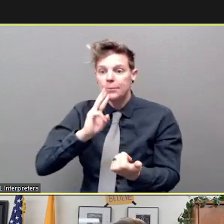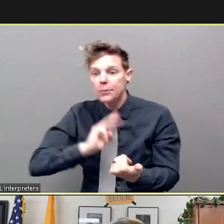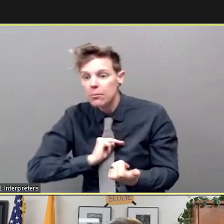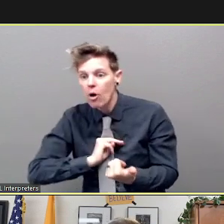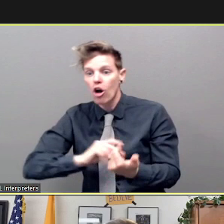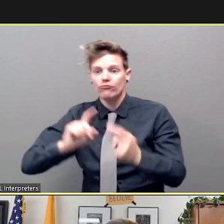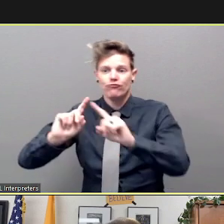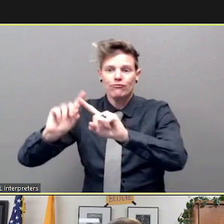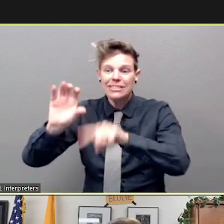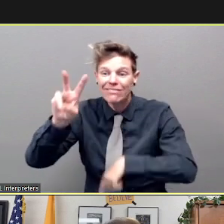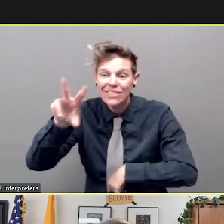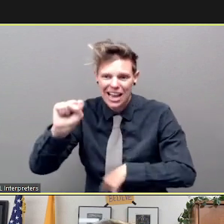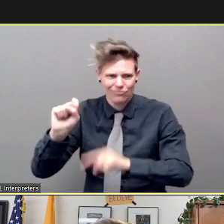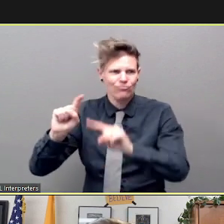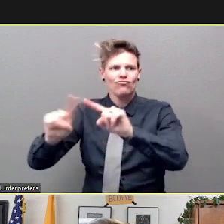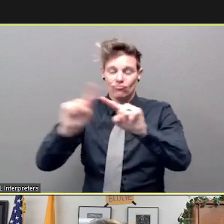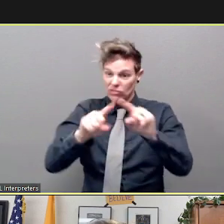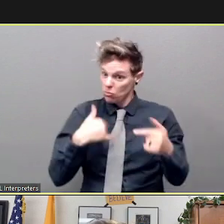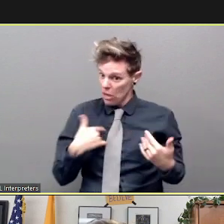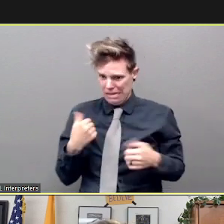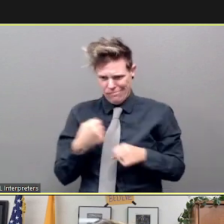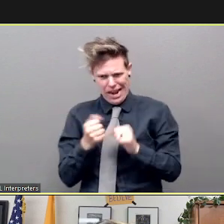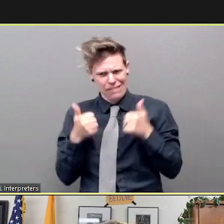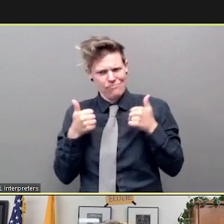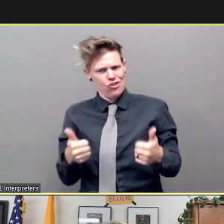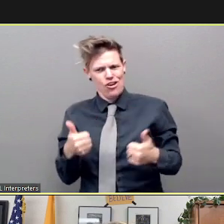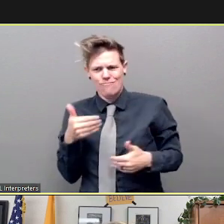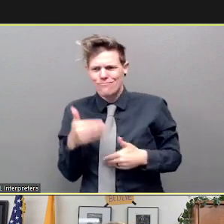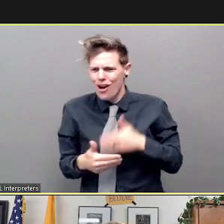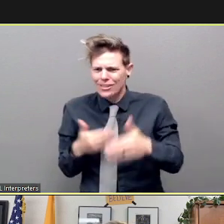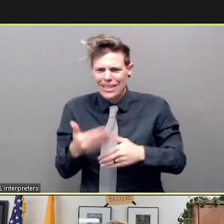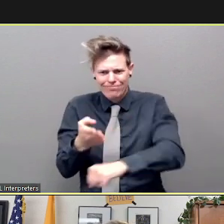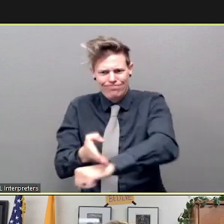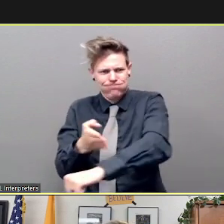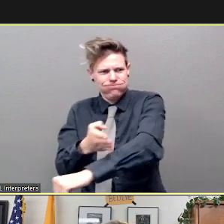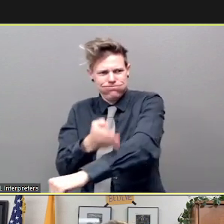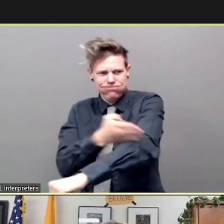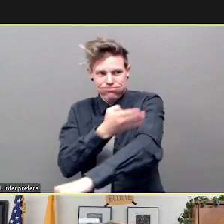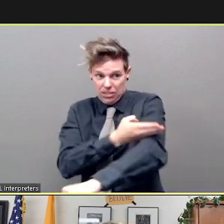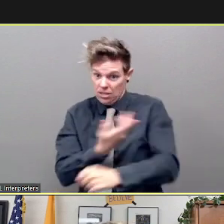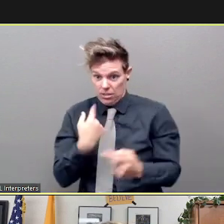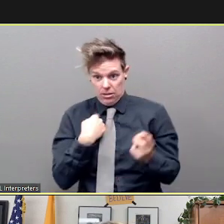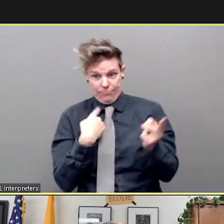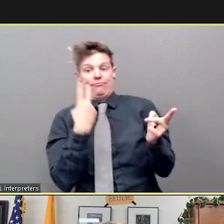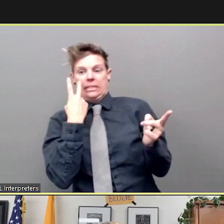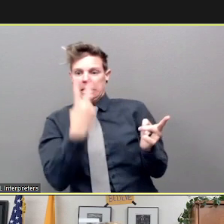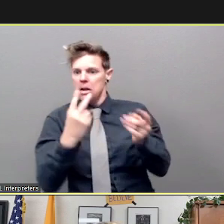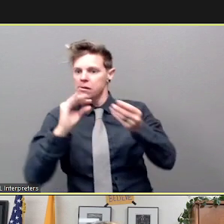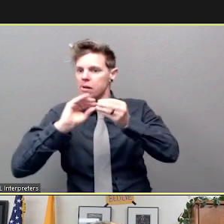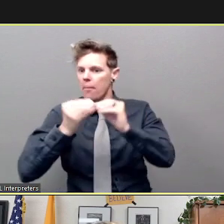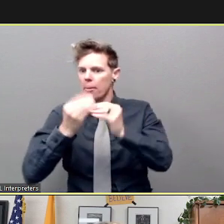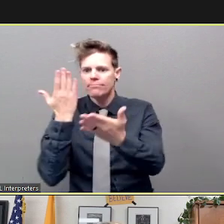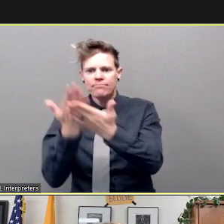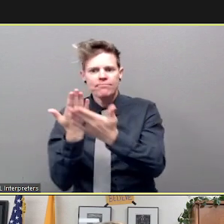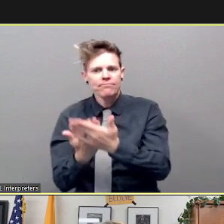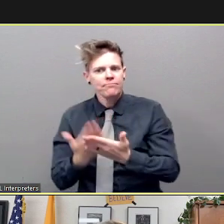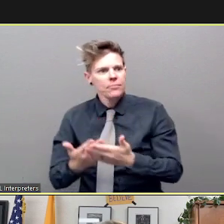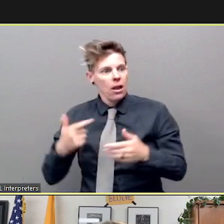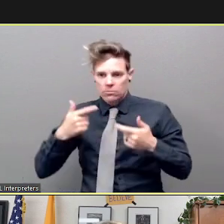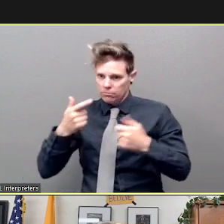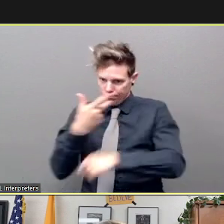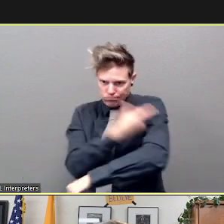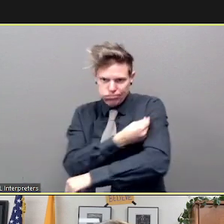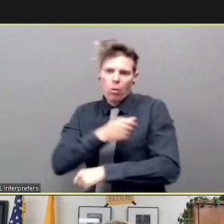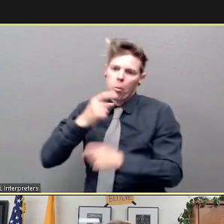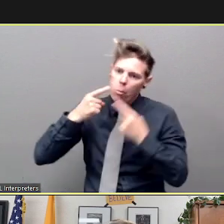think we're getting better and better evidence every day that this vaccine is effective against the Omicron